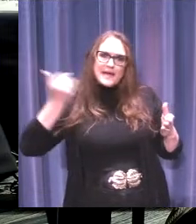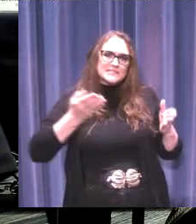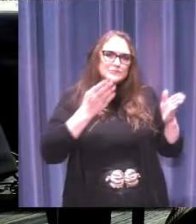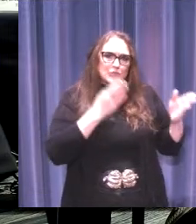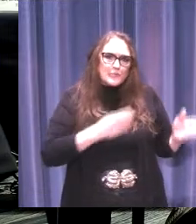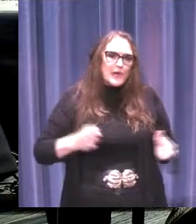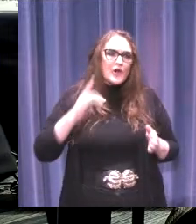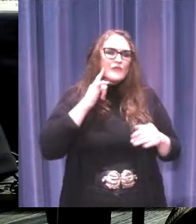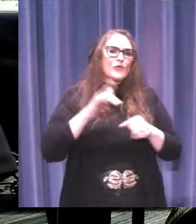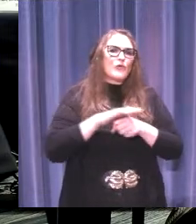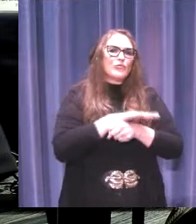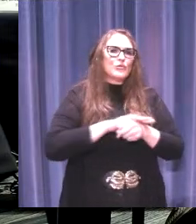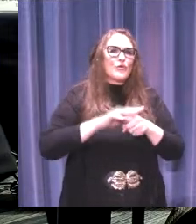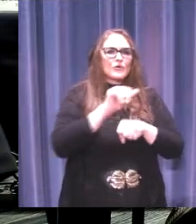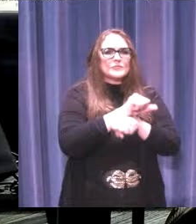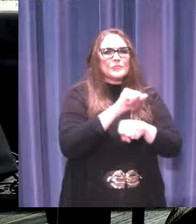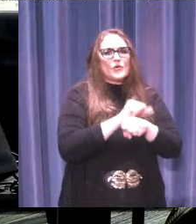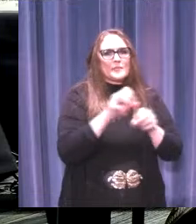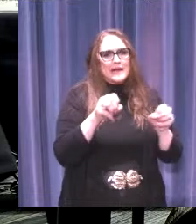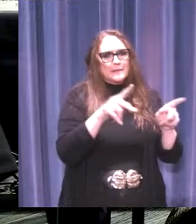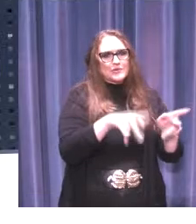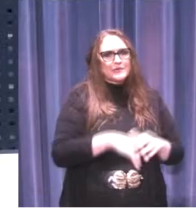for local employment opportunities?